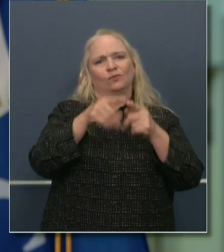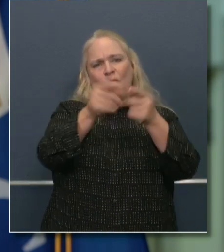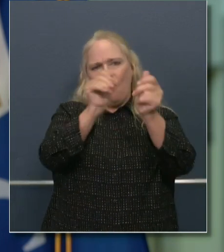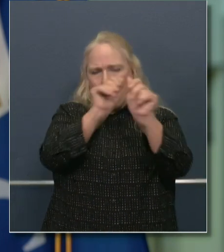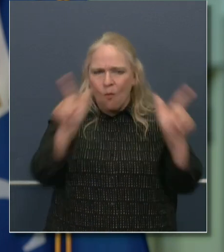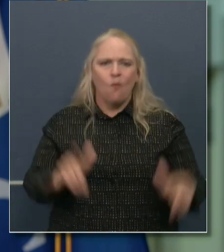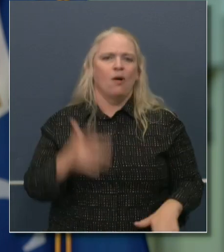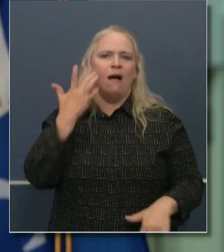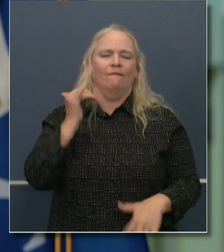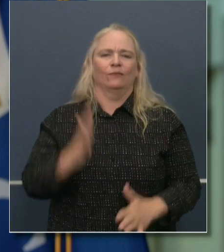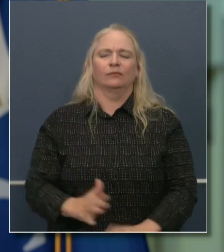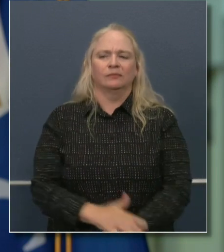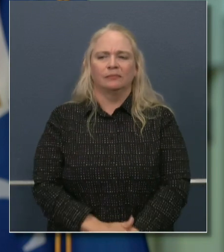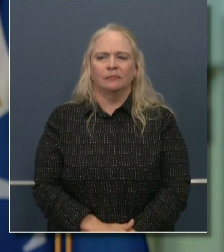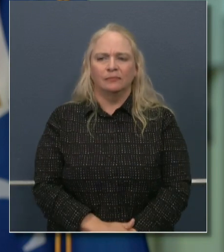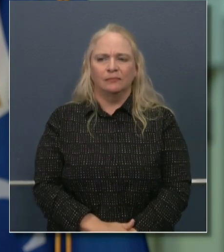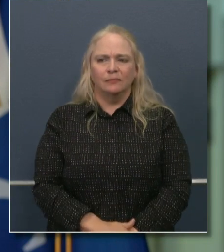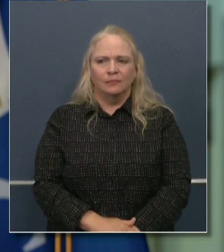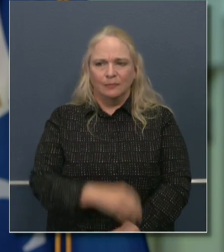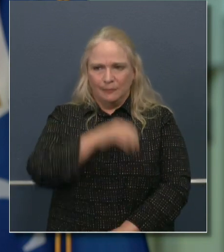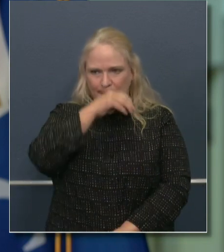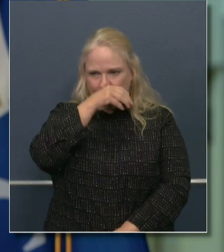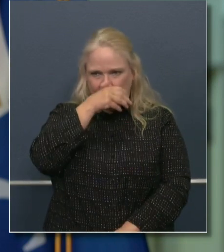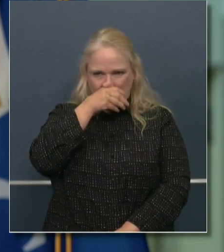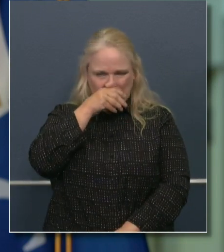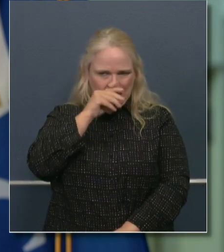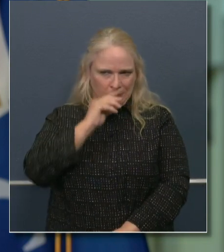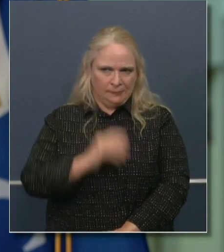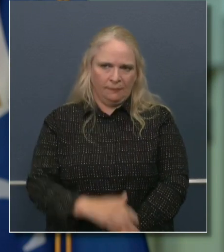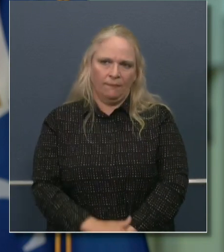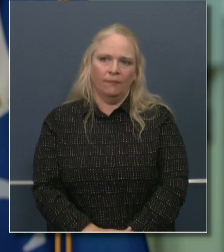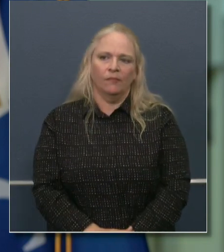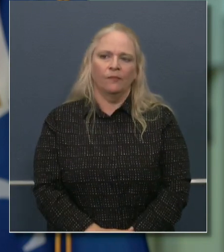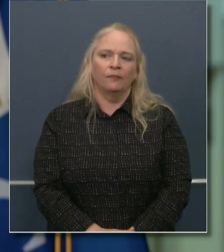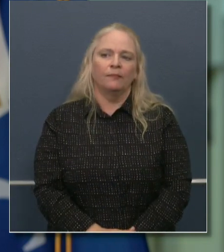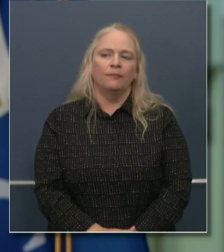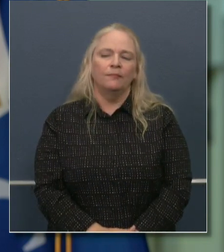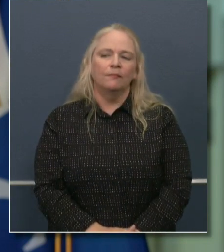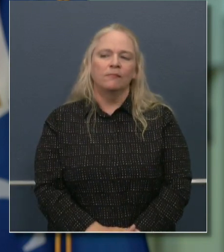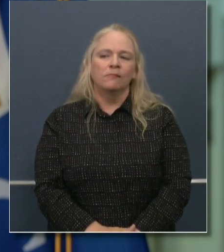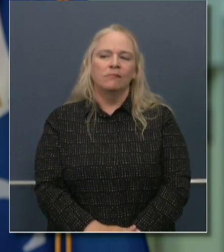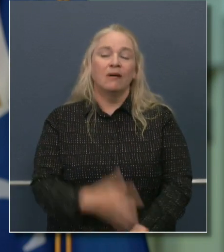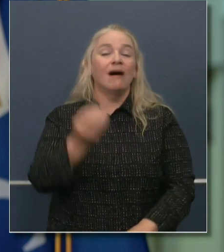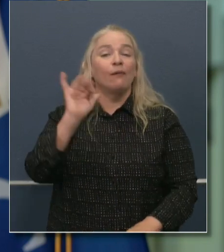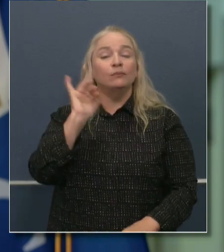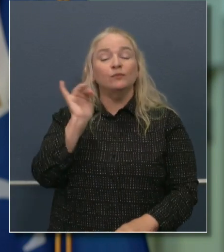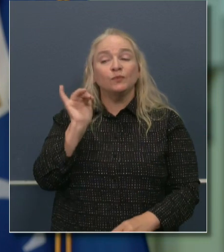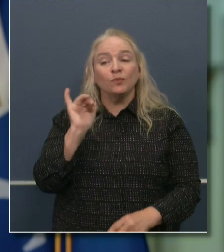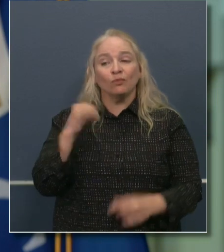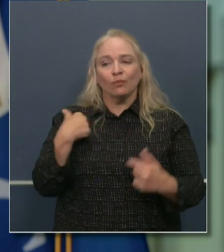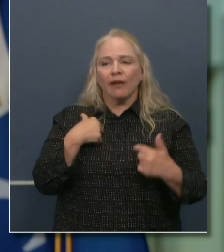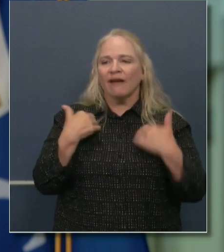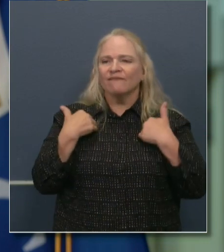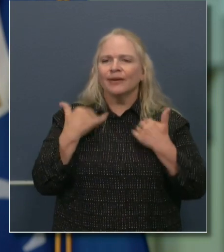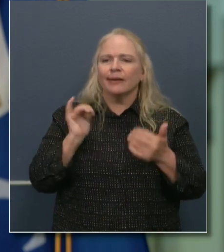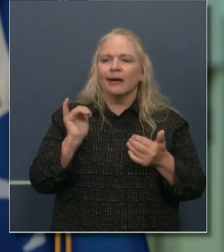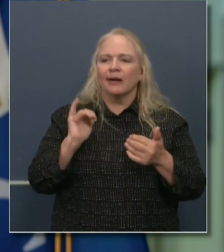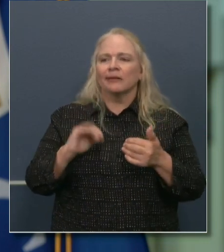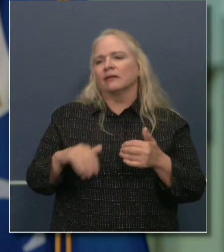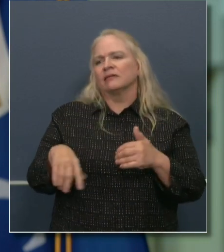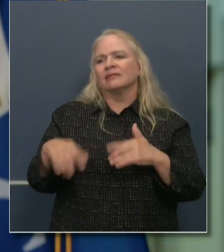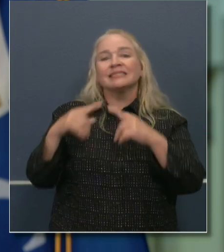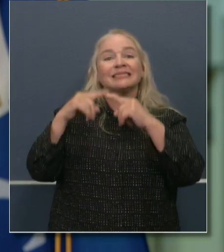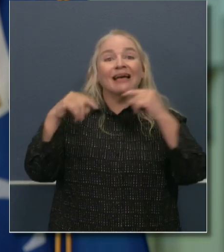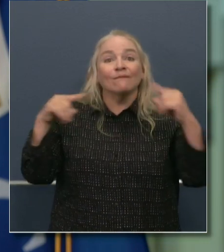testing deserts all throughout the state of California. We also targeted our diverse communities within urban